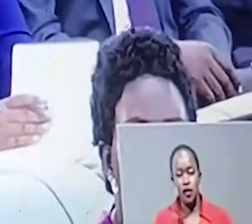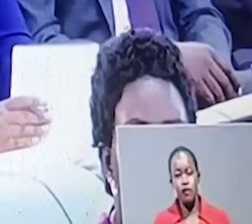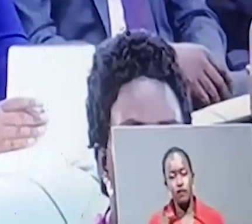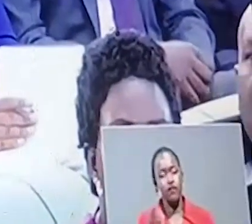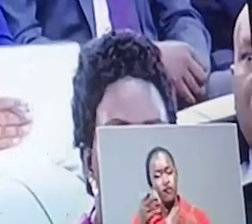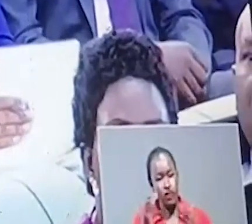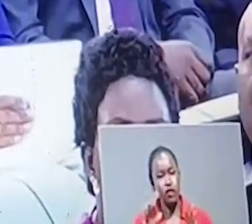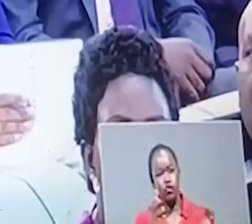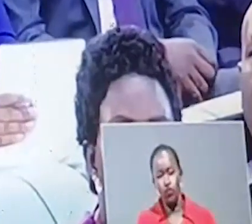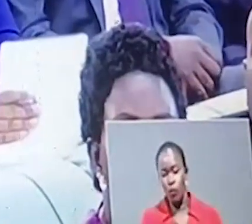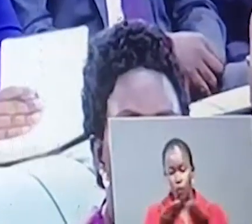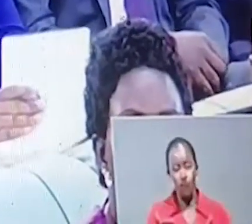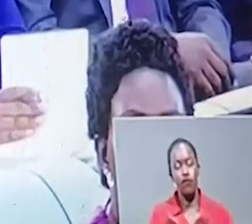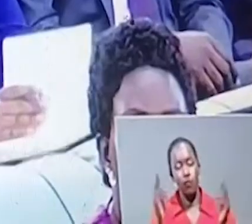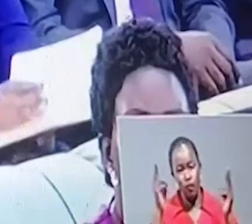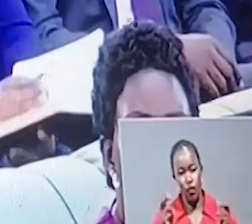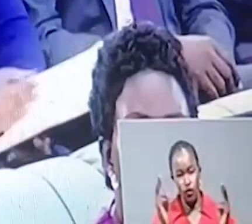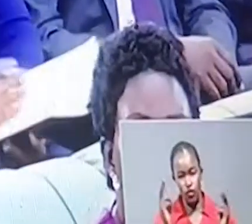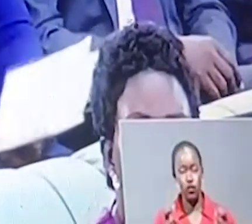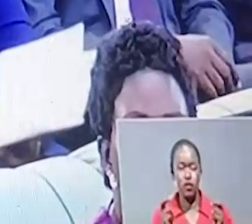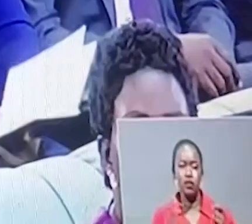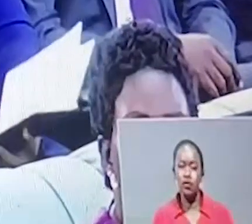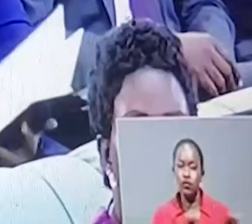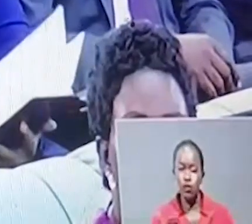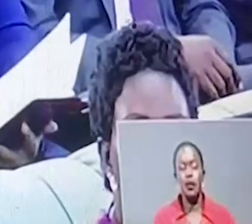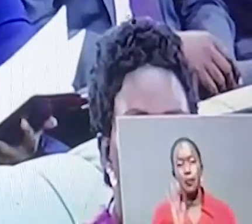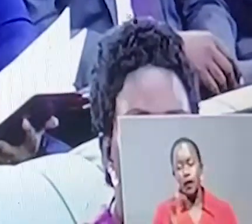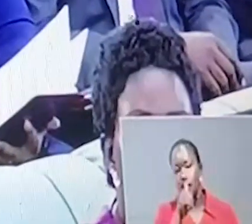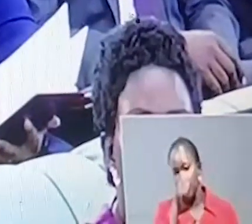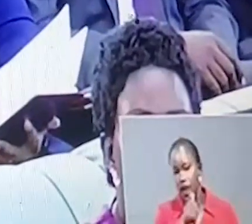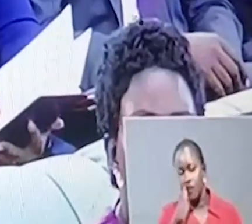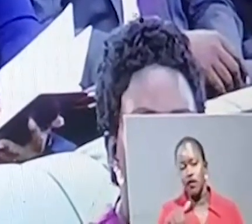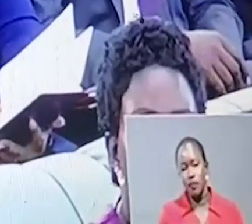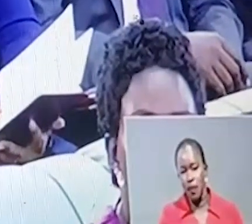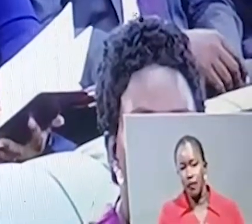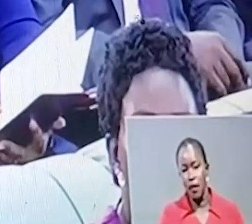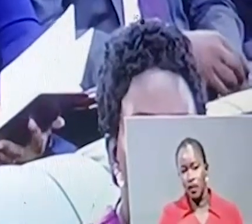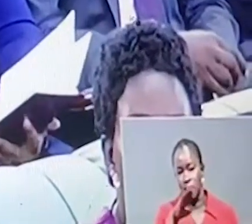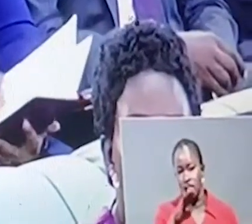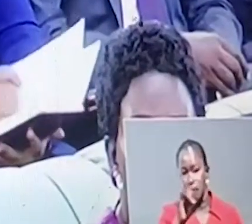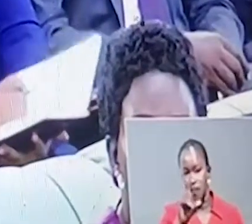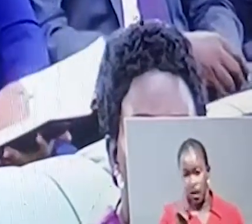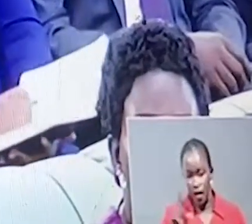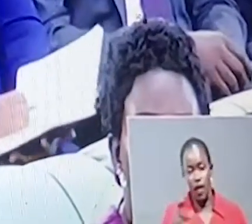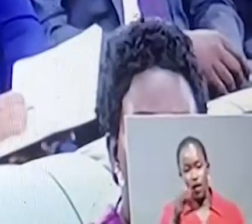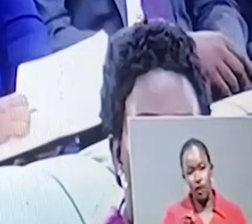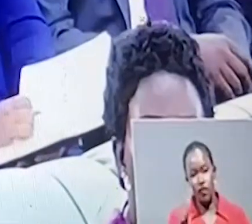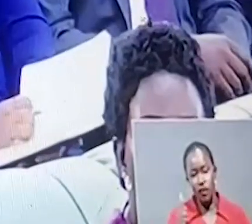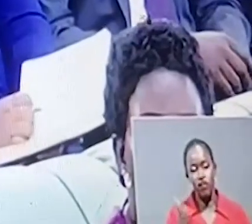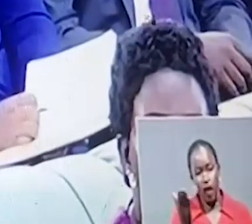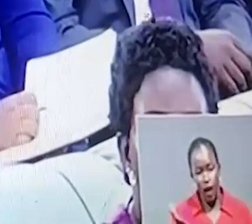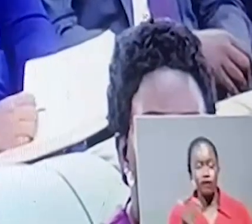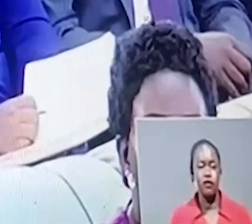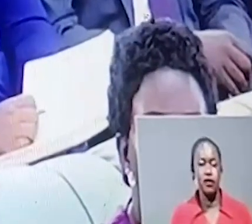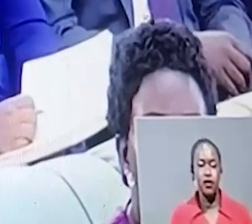already moved the motions to bring their private members' bills. And if they have, and we have